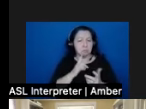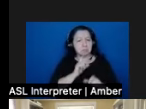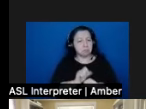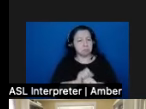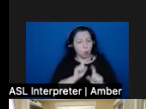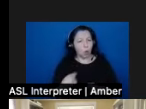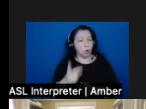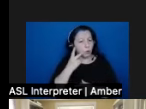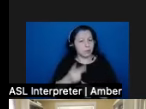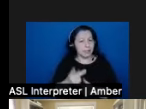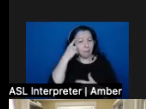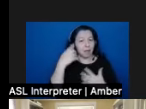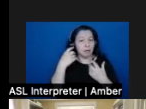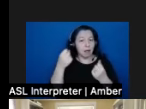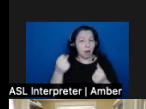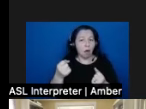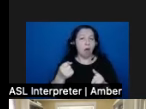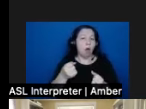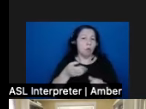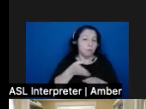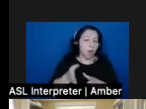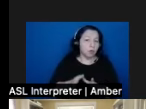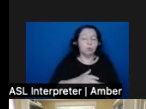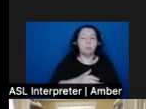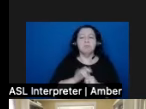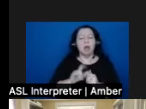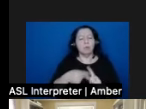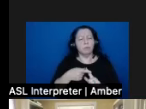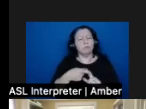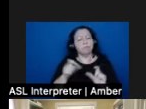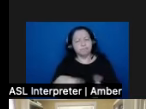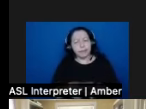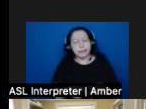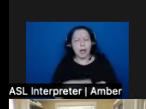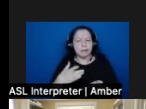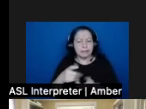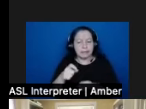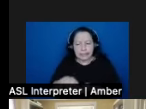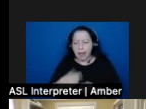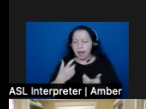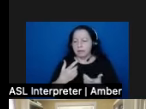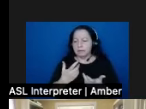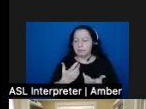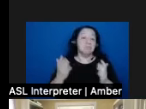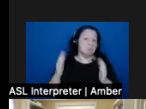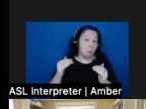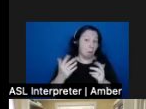professional, that's where they can really get into maybe some of the details and